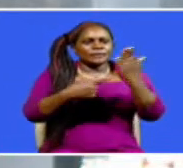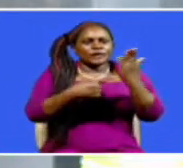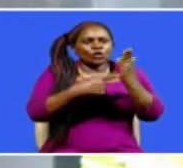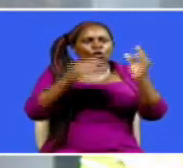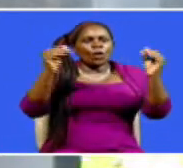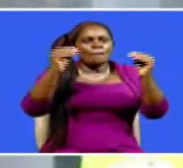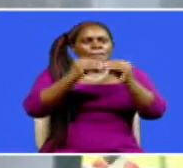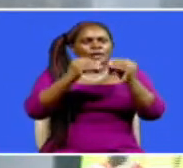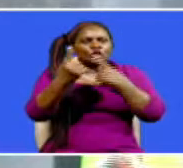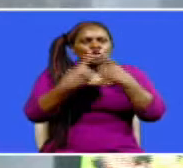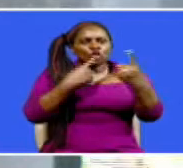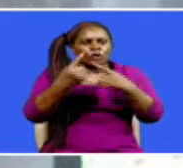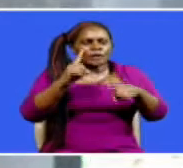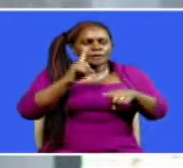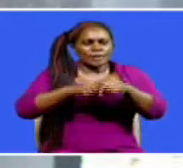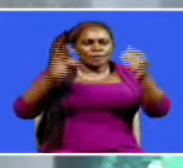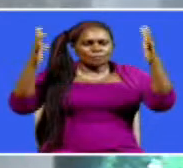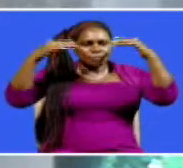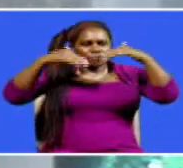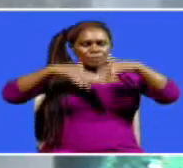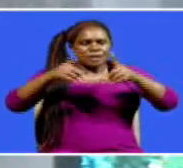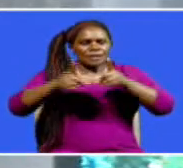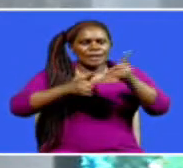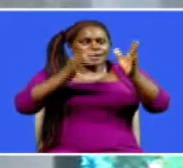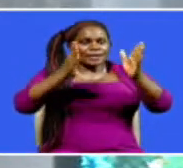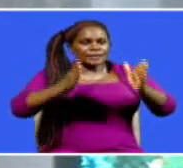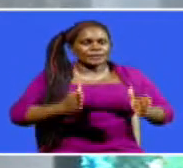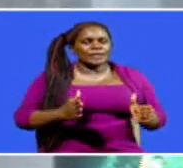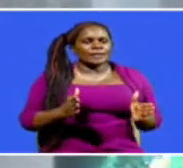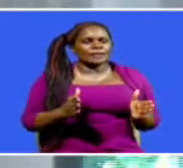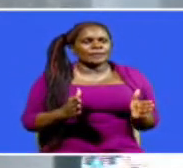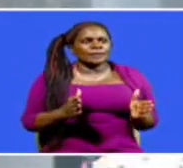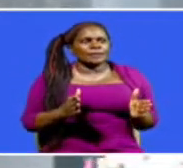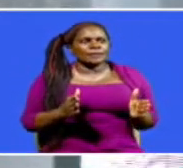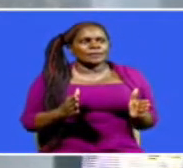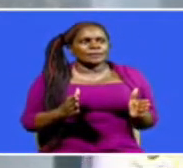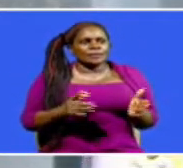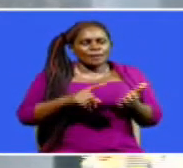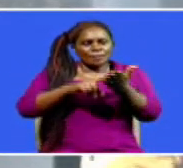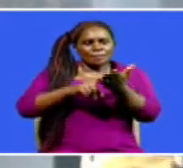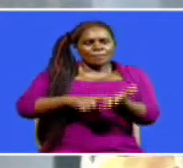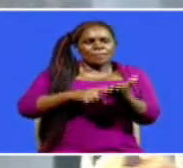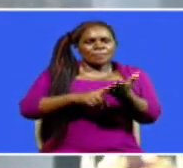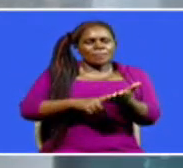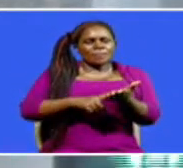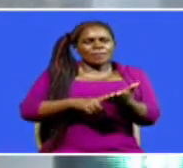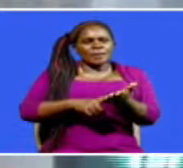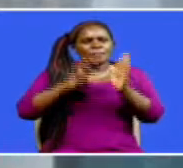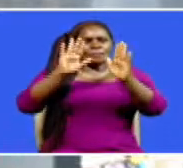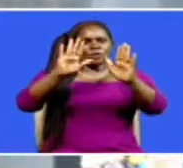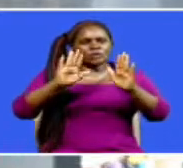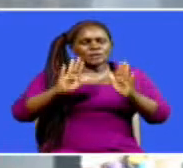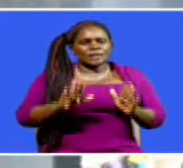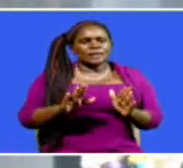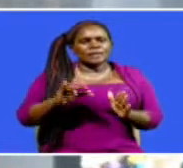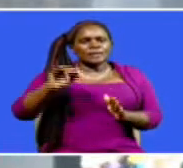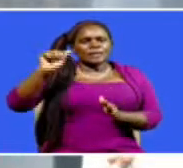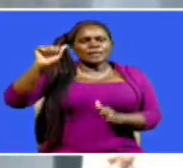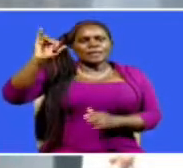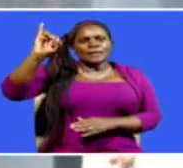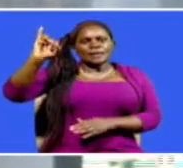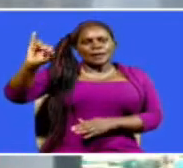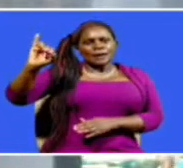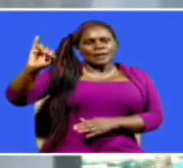met. Speaking at the event, MARI director Jackie O'Neill emphasized the immense potential of AI